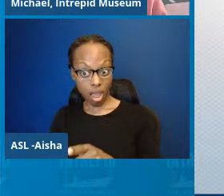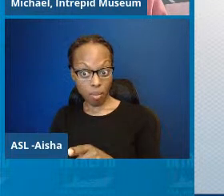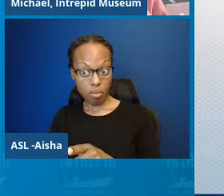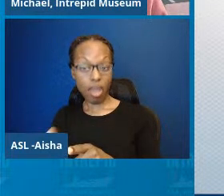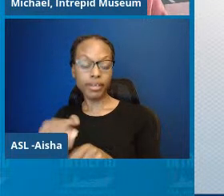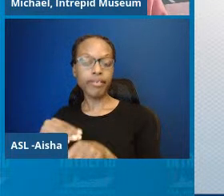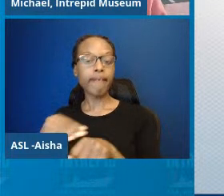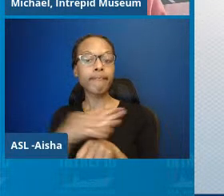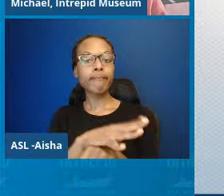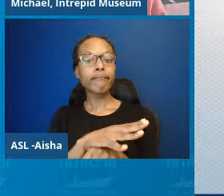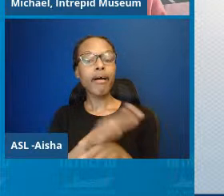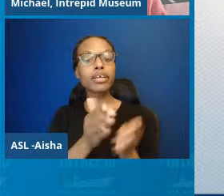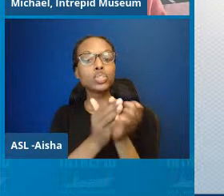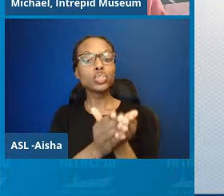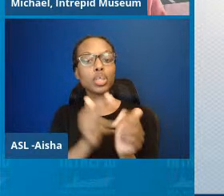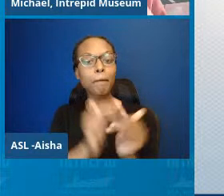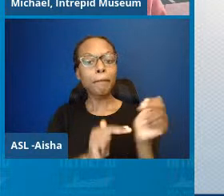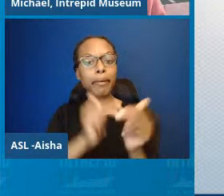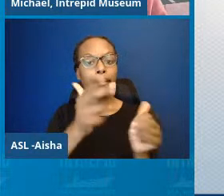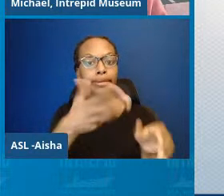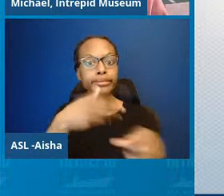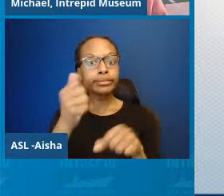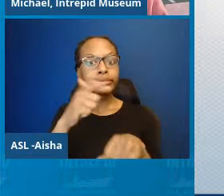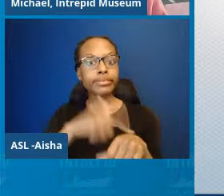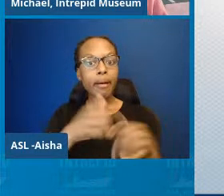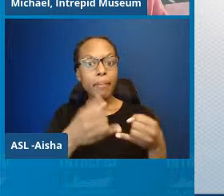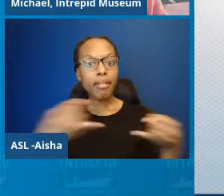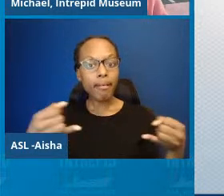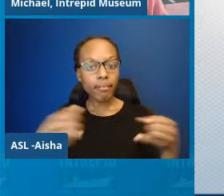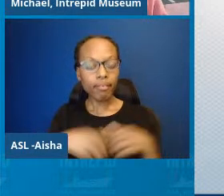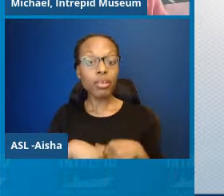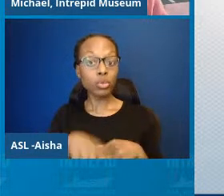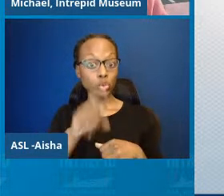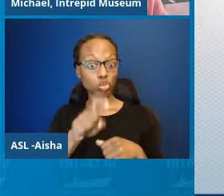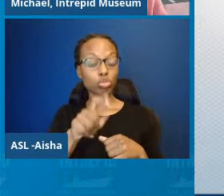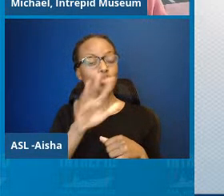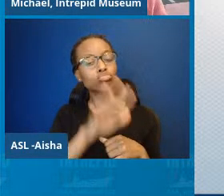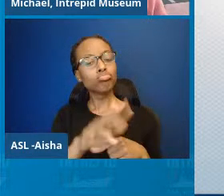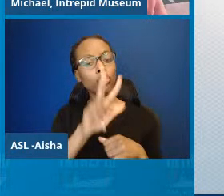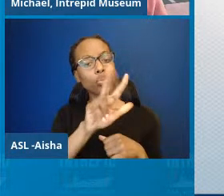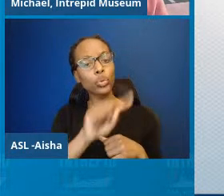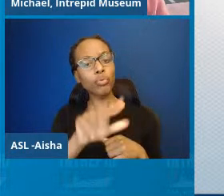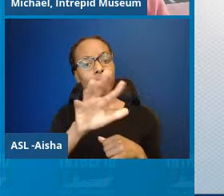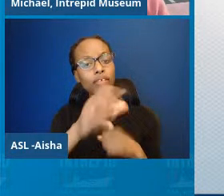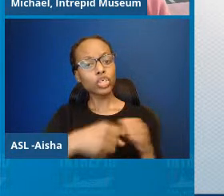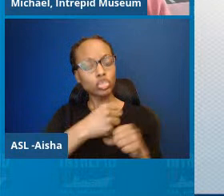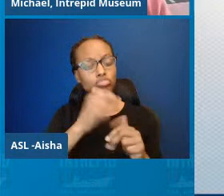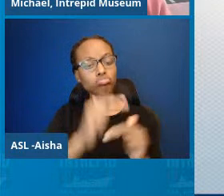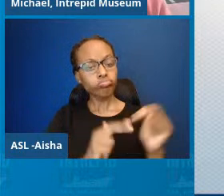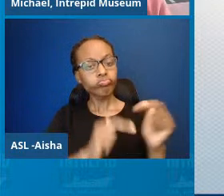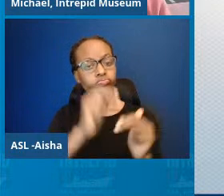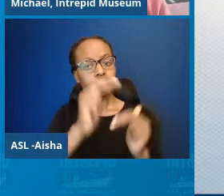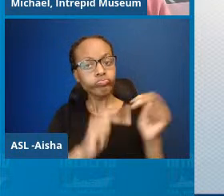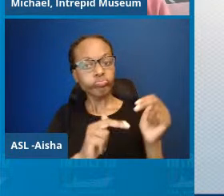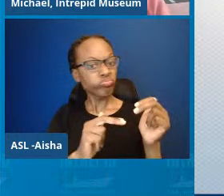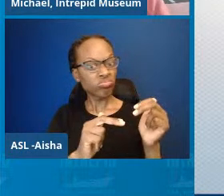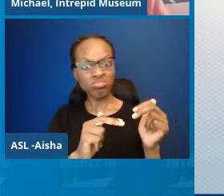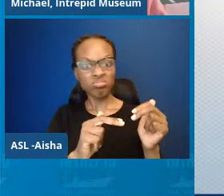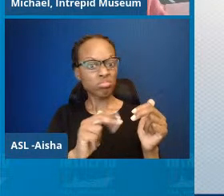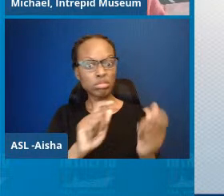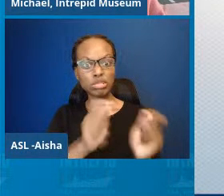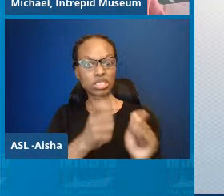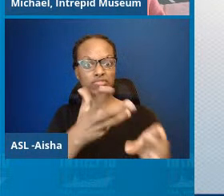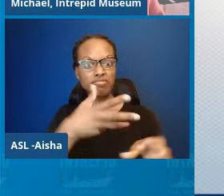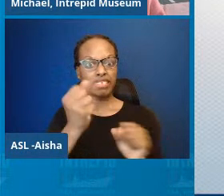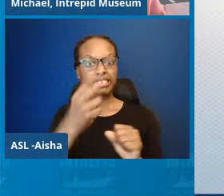timeline. That sped up the process from those 3 to 5 years to 17 months.